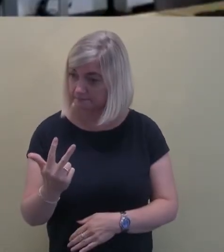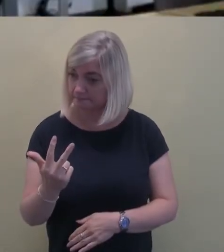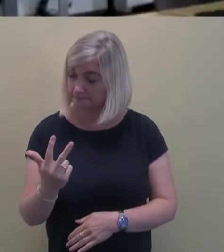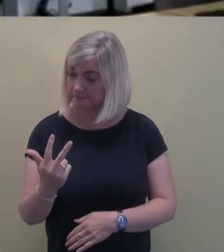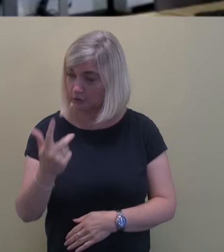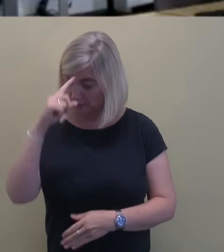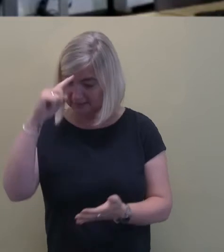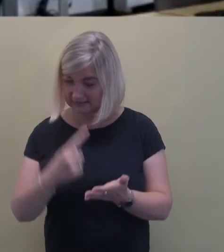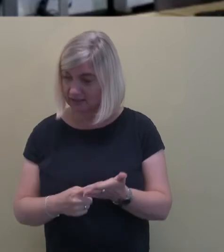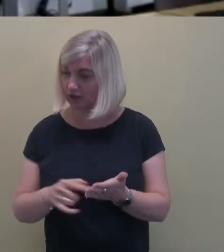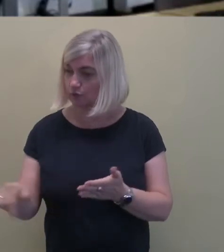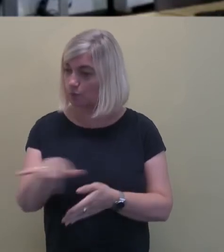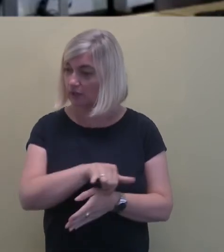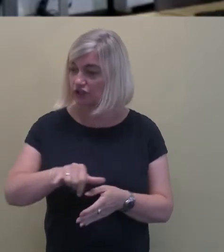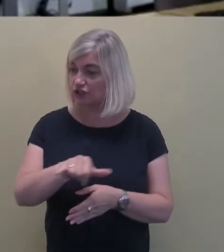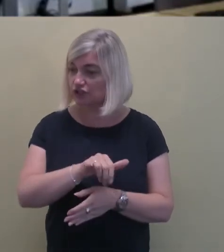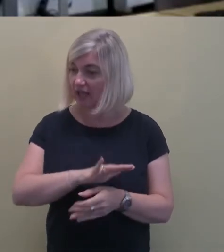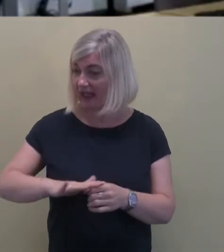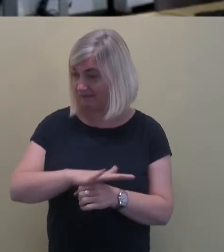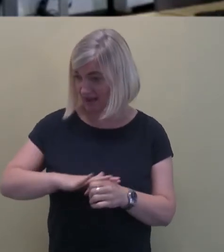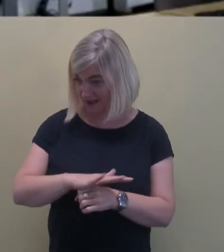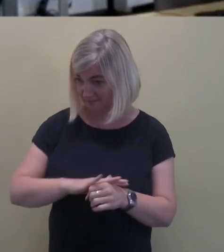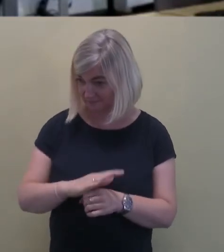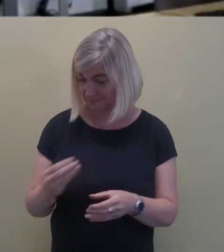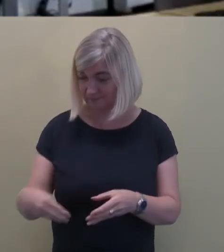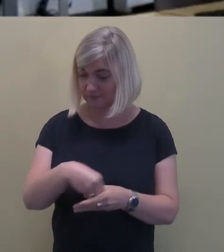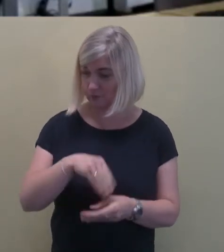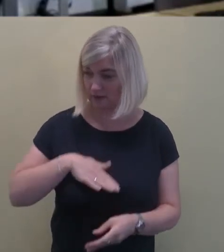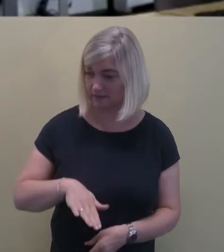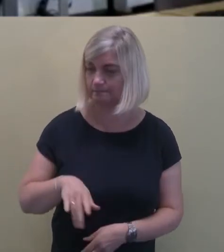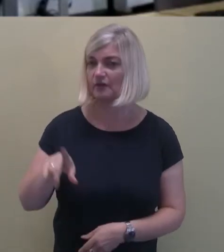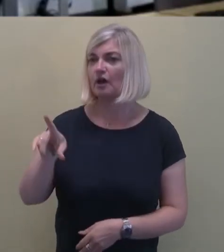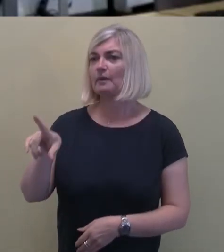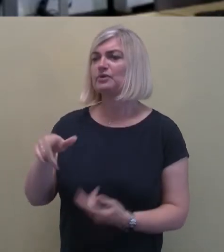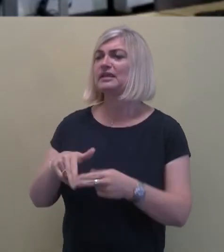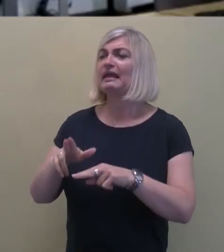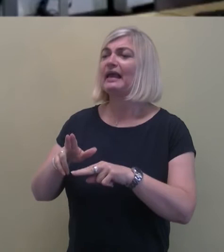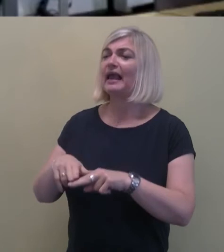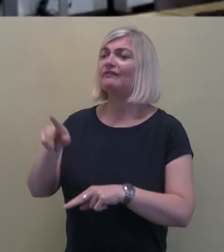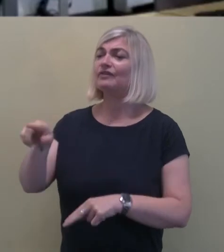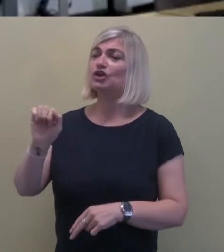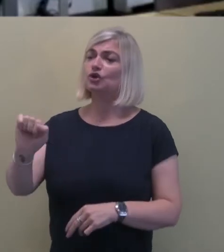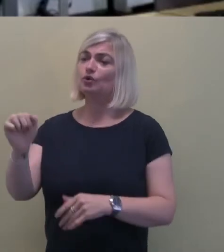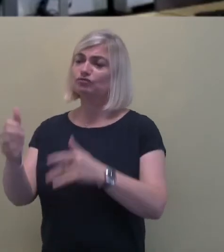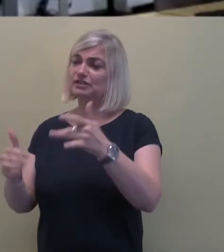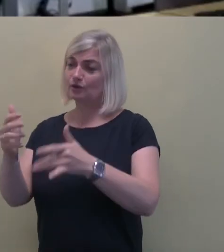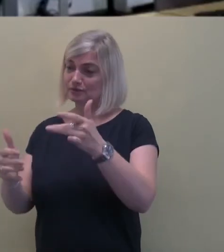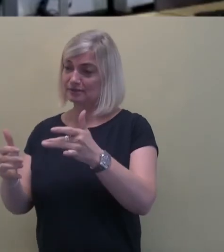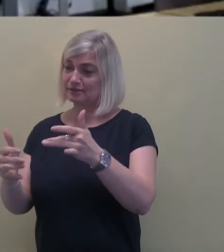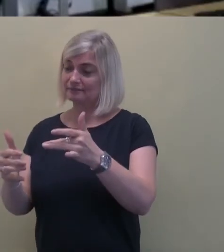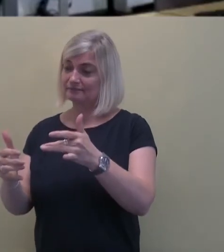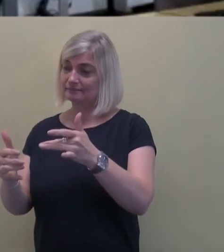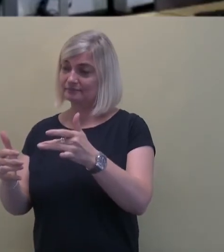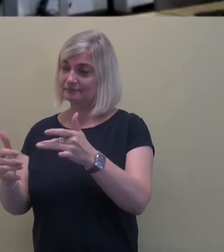a course. And then when we obviously meet you, like Mina said, we'll make sure you're placed on the right course as well. For those of you that are